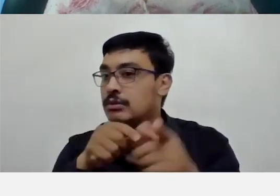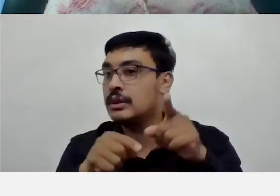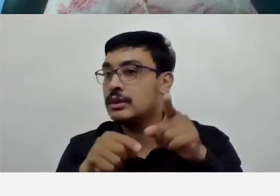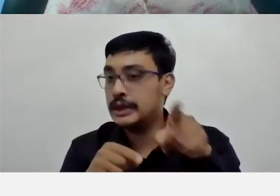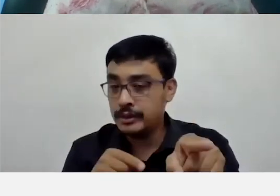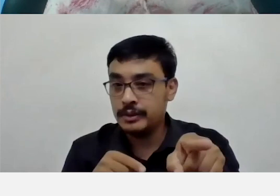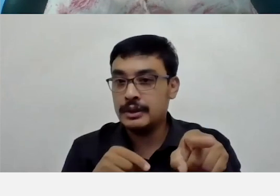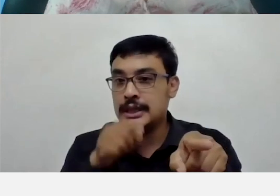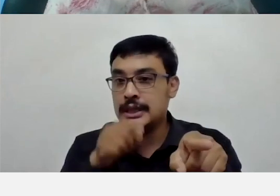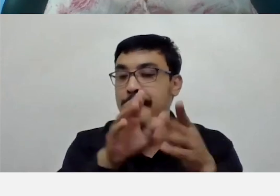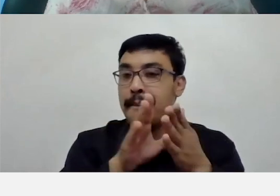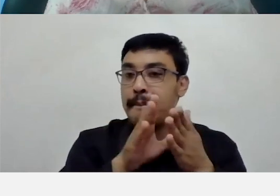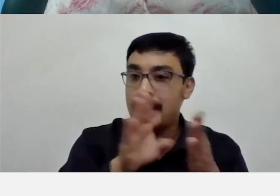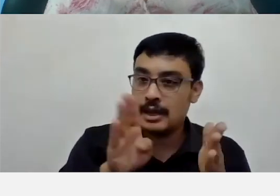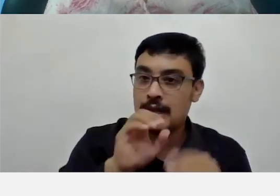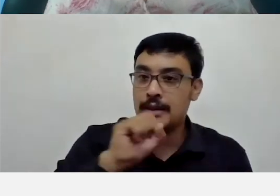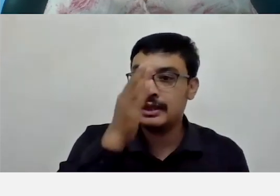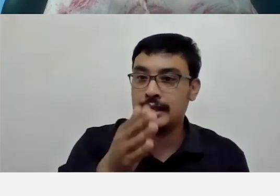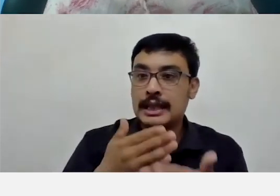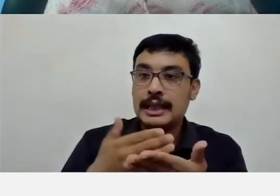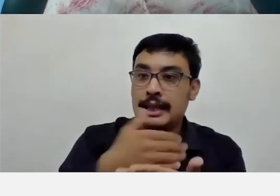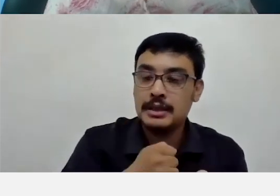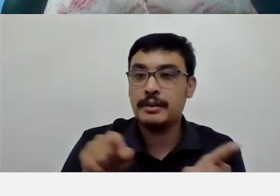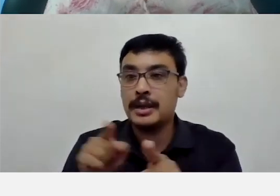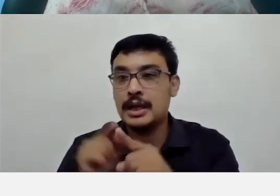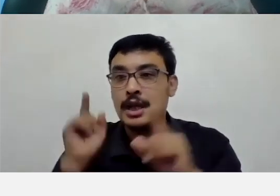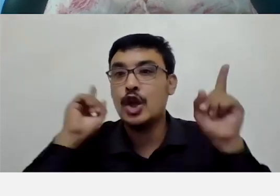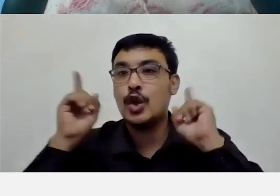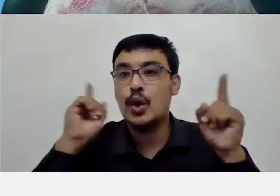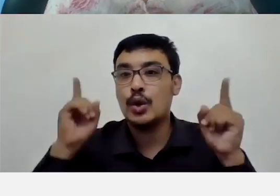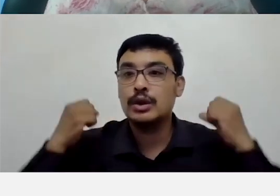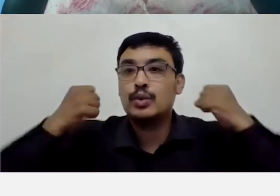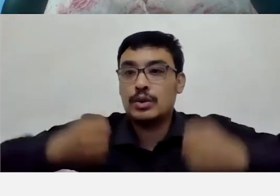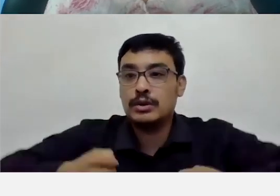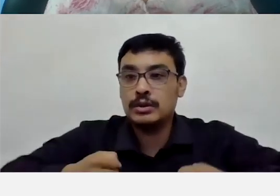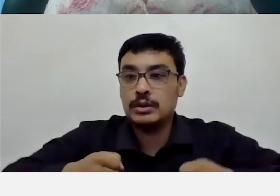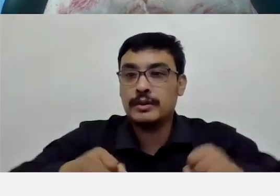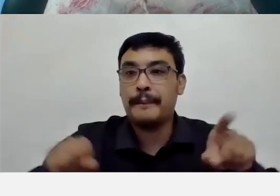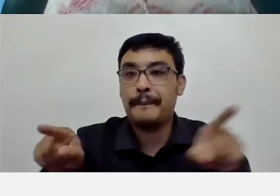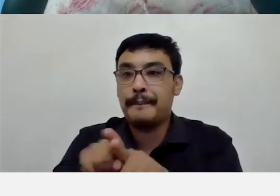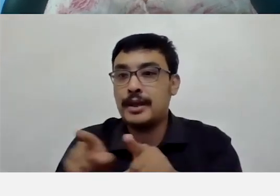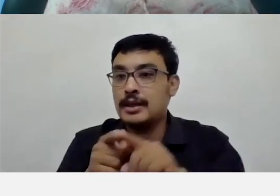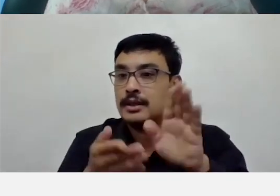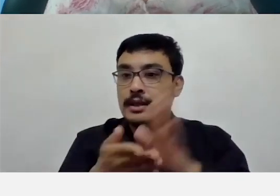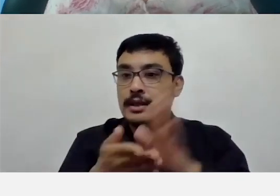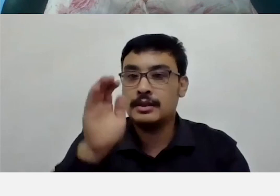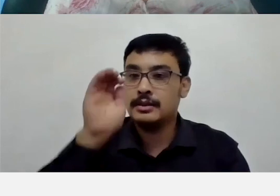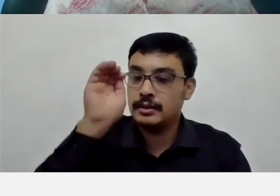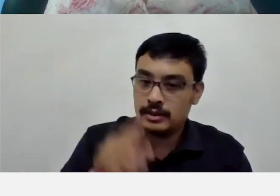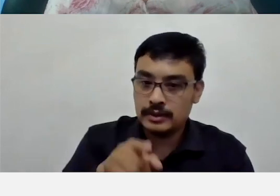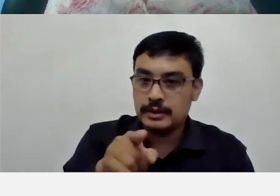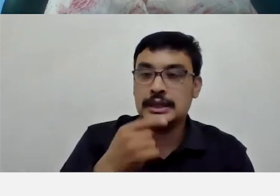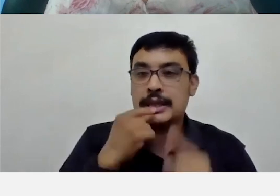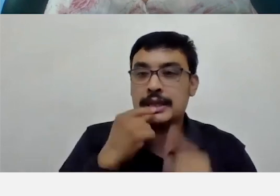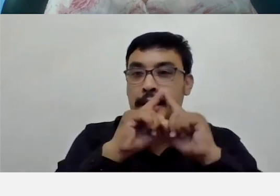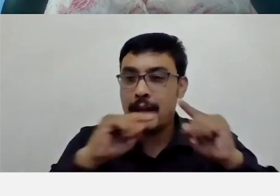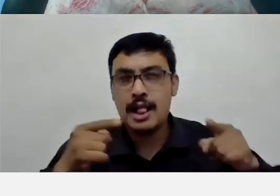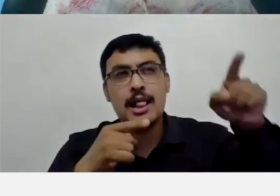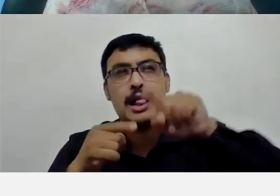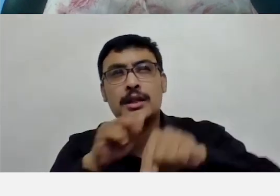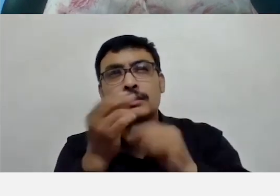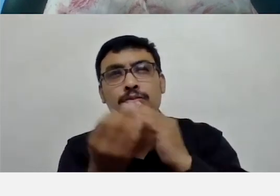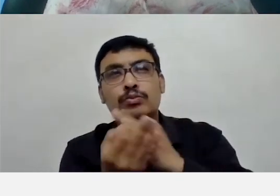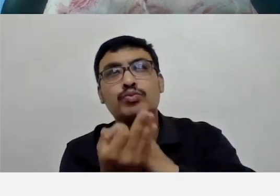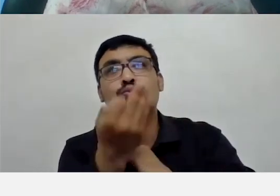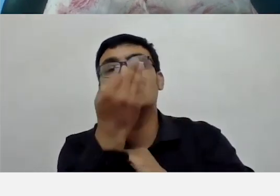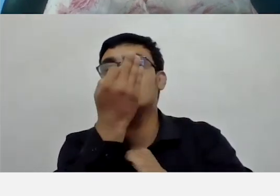to Tibet and also the Nagarkot. Nagarkot is a famous for the Himalayan range and also the view of the sunset